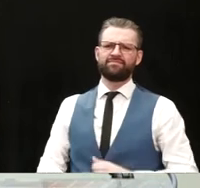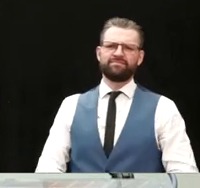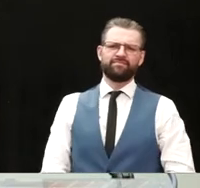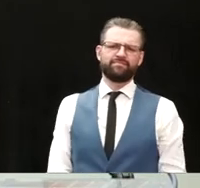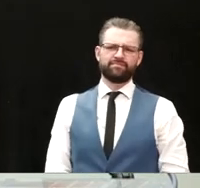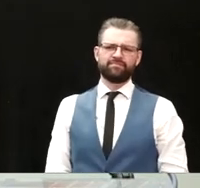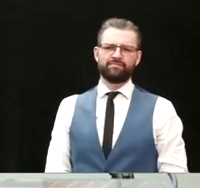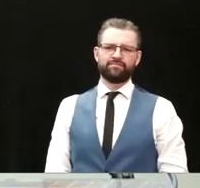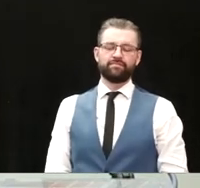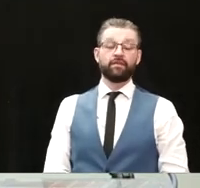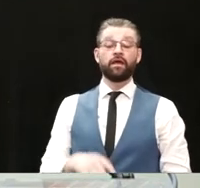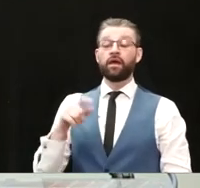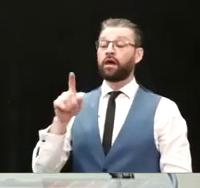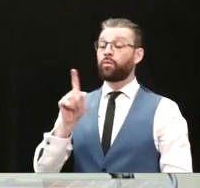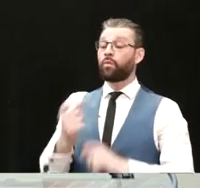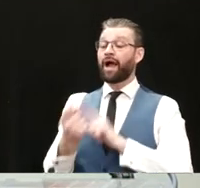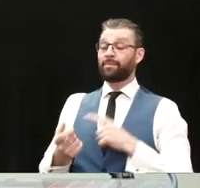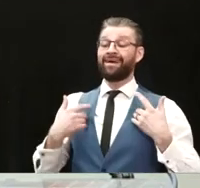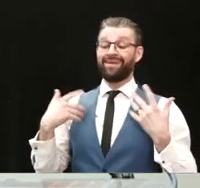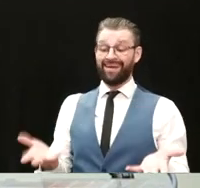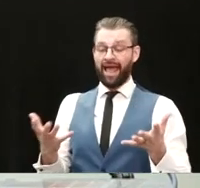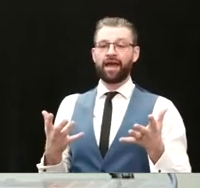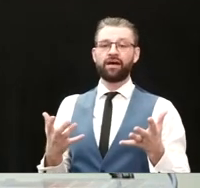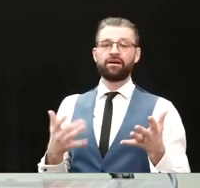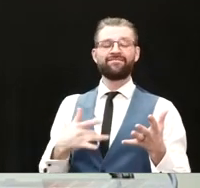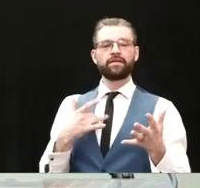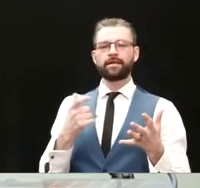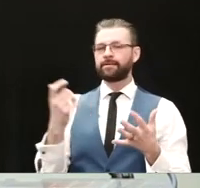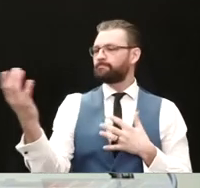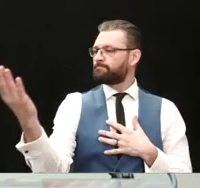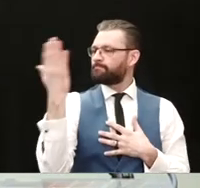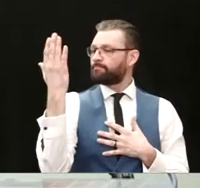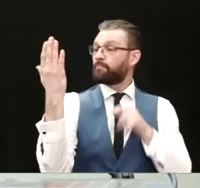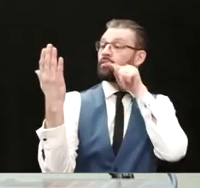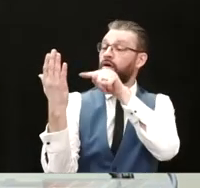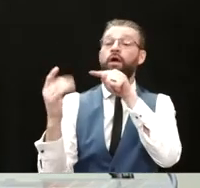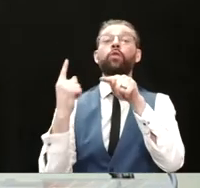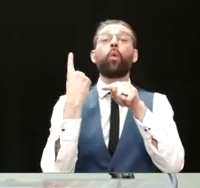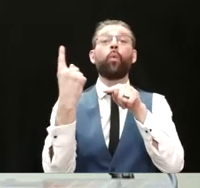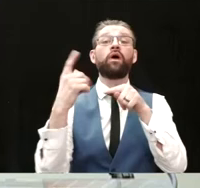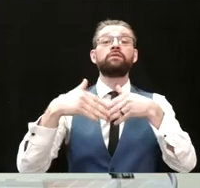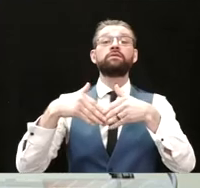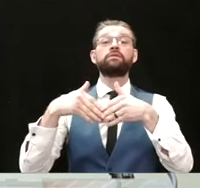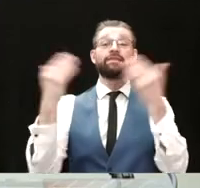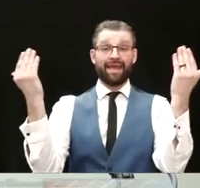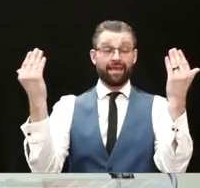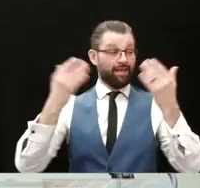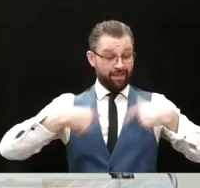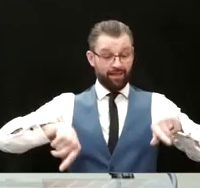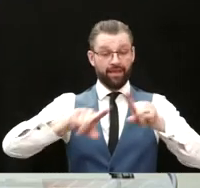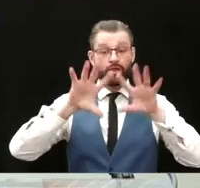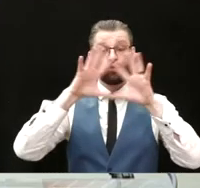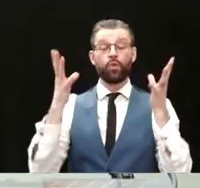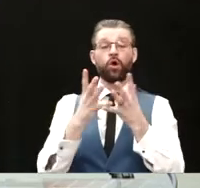elsewhere. And as a result, we are one step closer to the one day, a world more aware